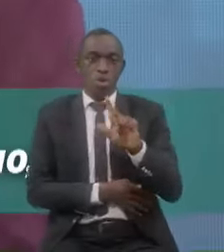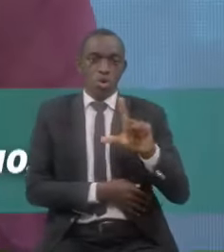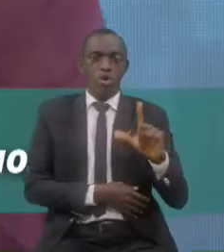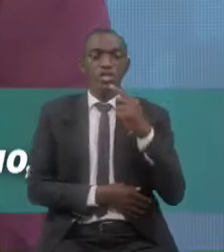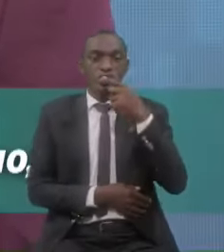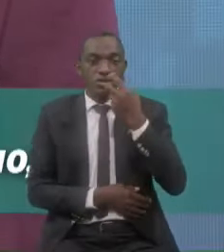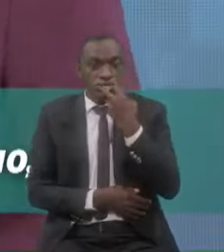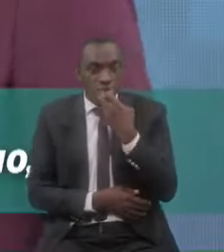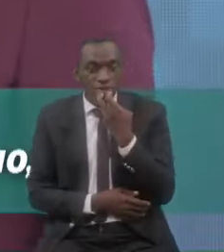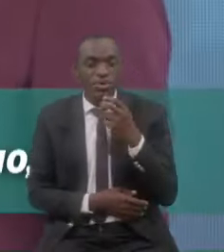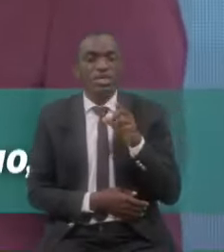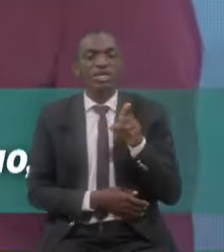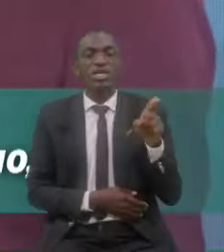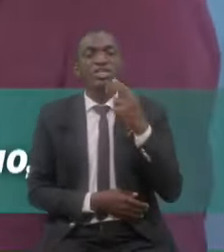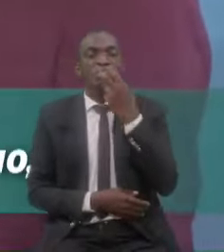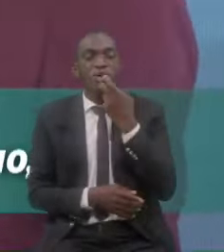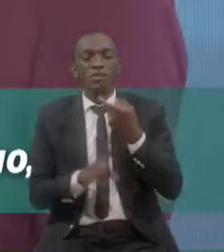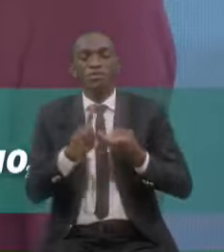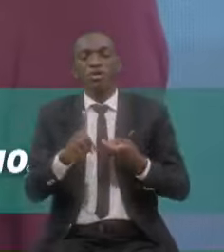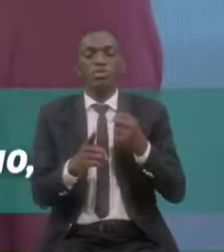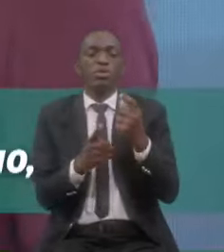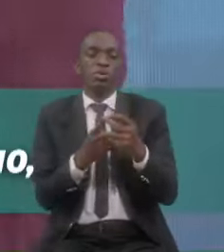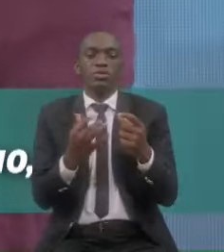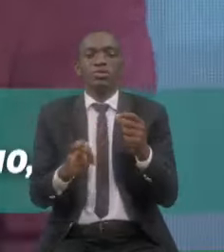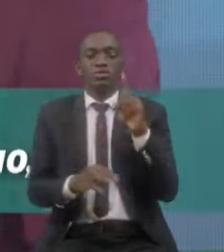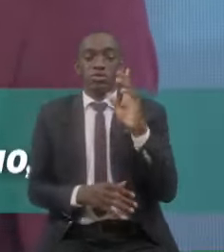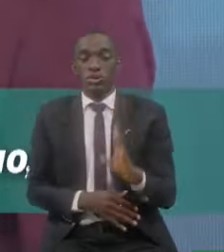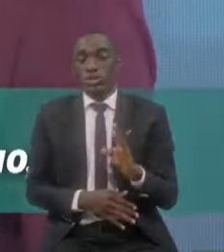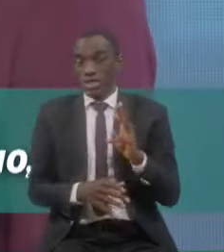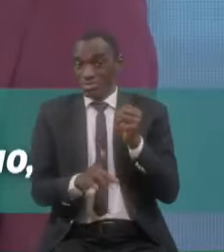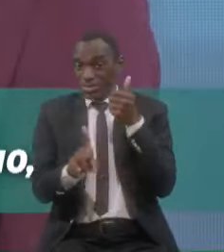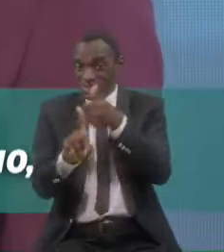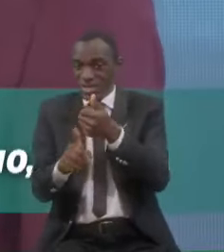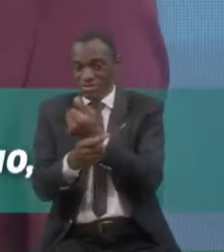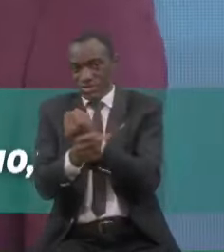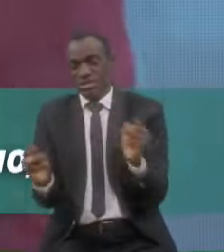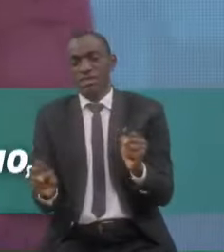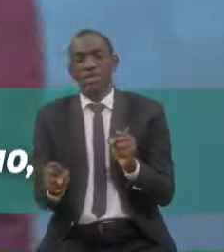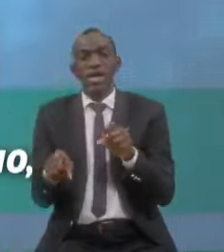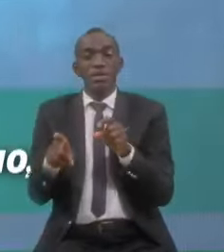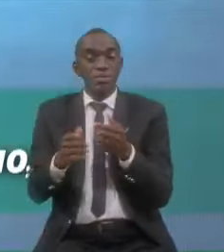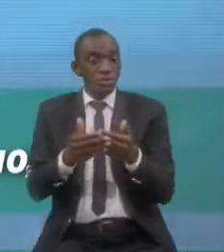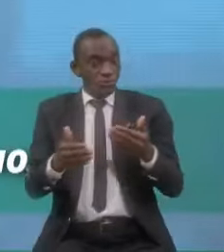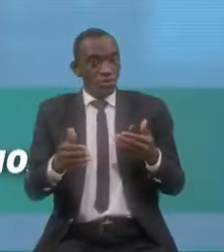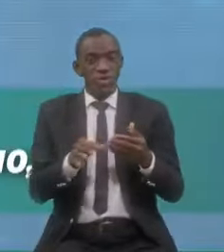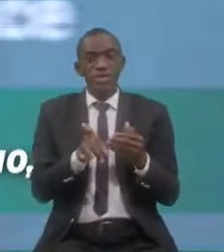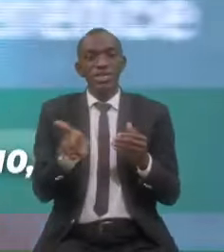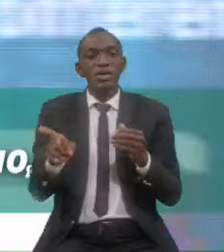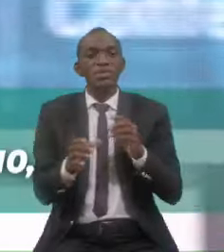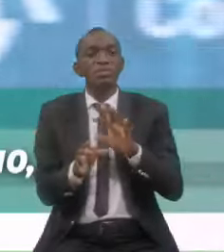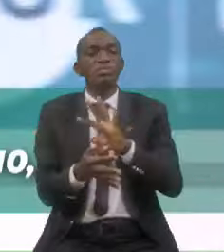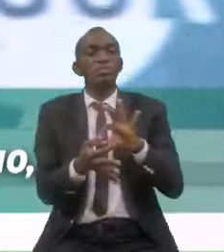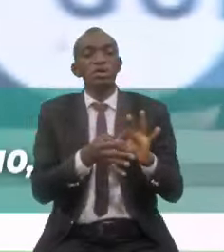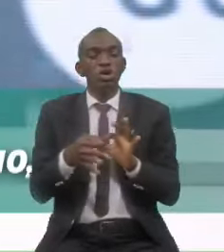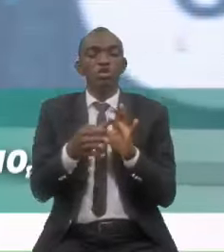himself had been saved as a Pharisee, as a member of the Sanhedrin, as a persecutor, as